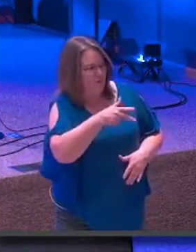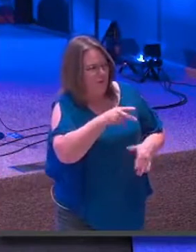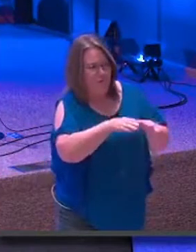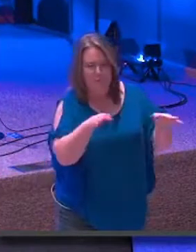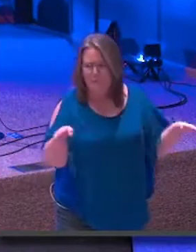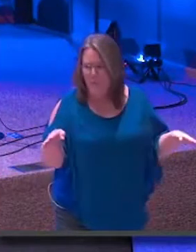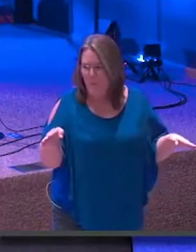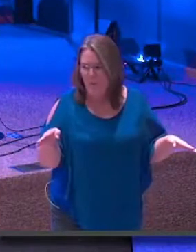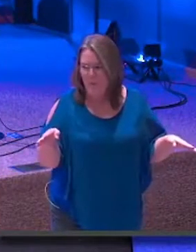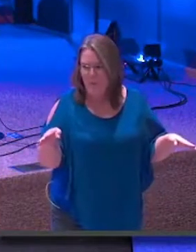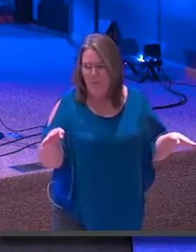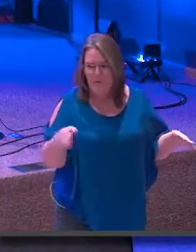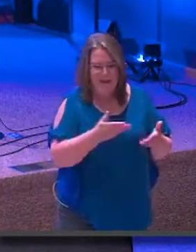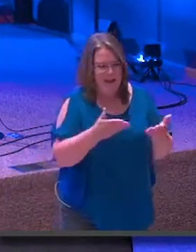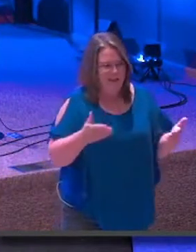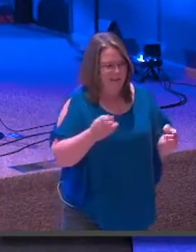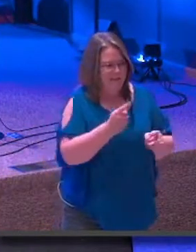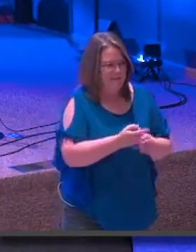and things just kind of happen.